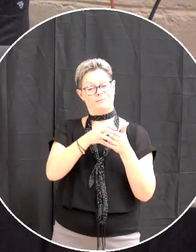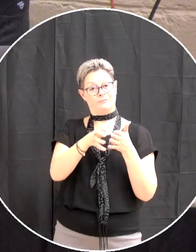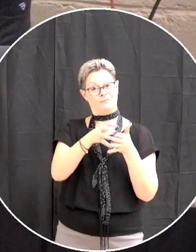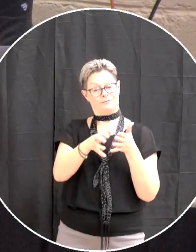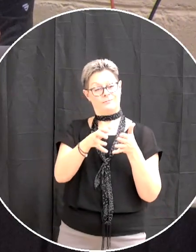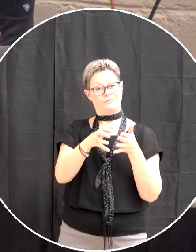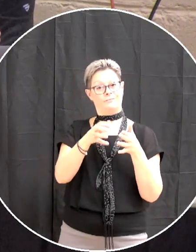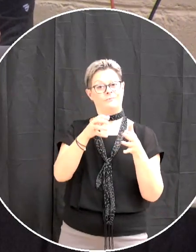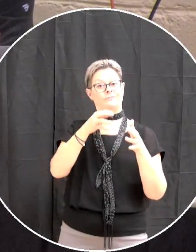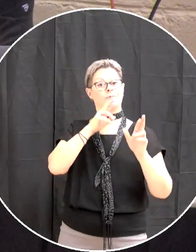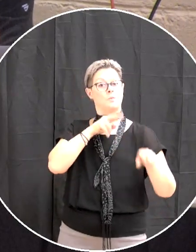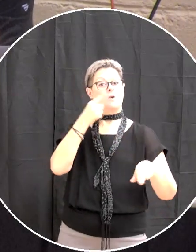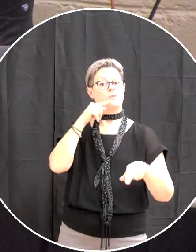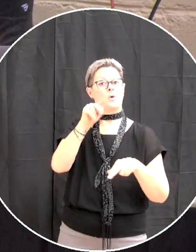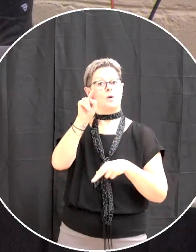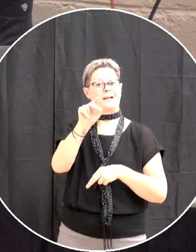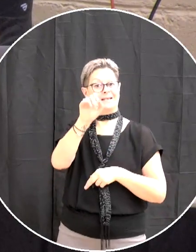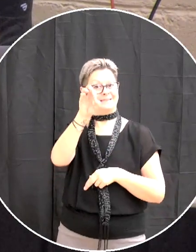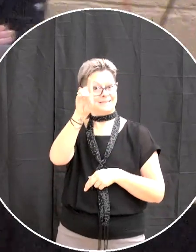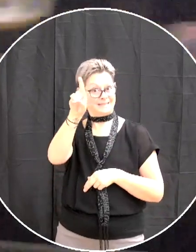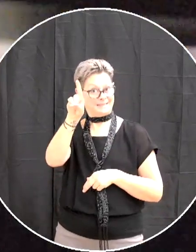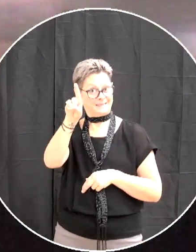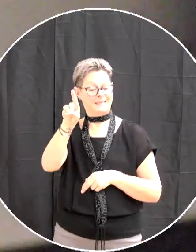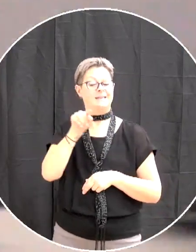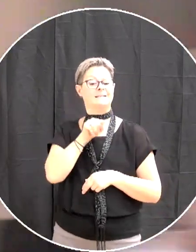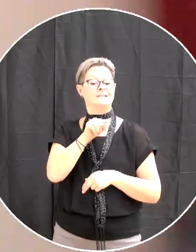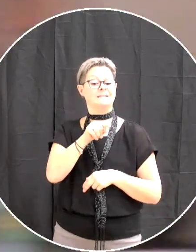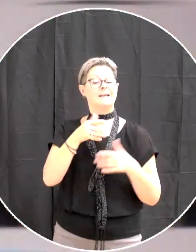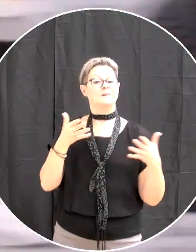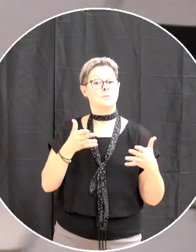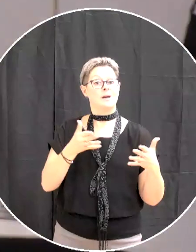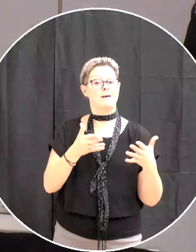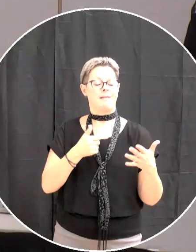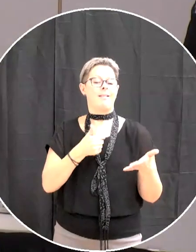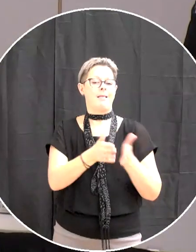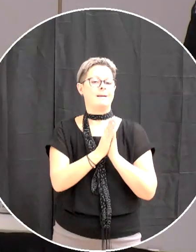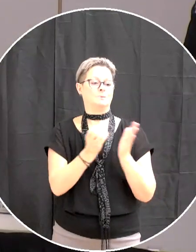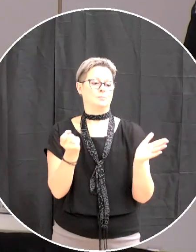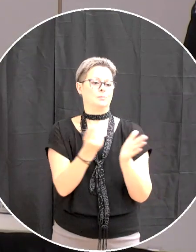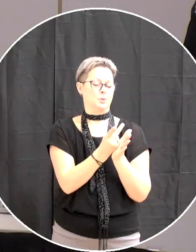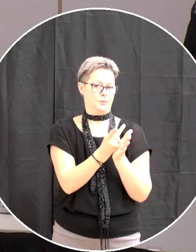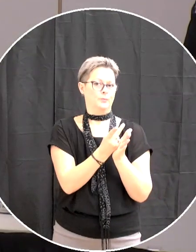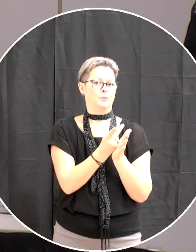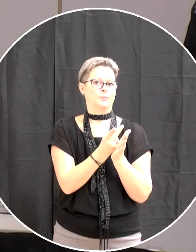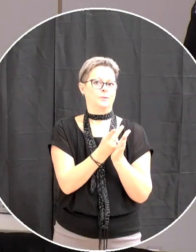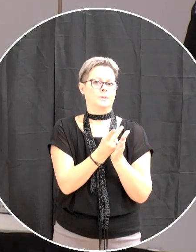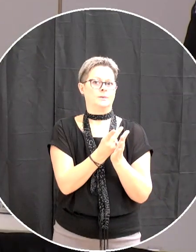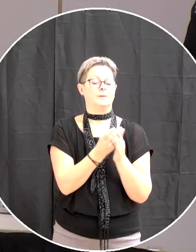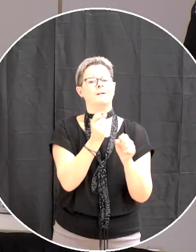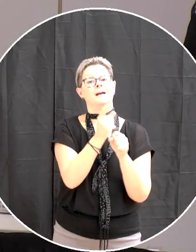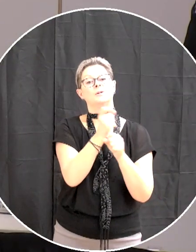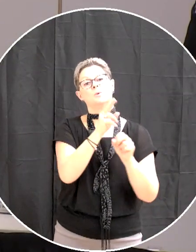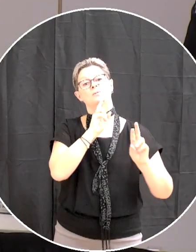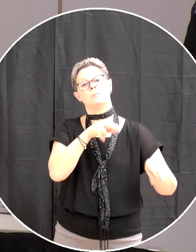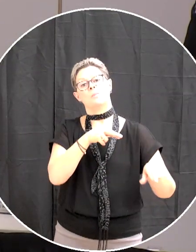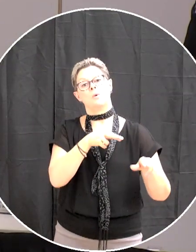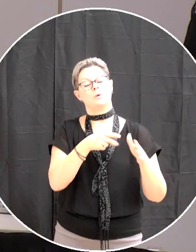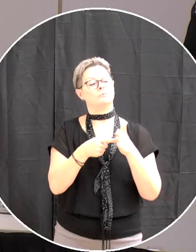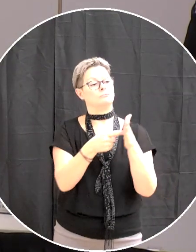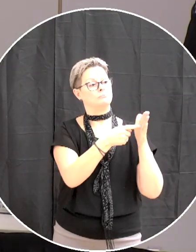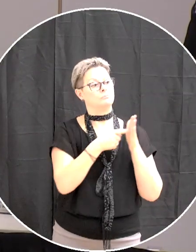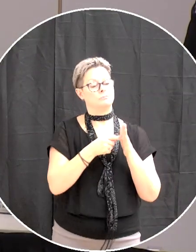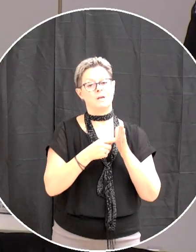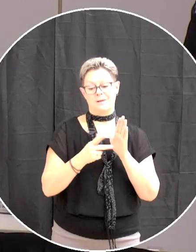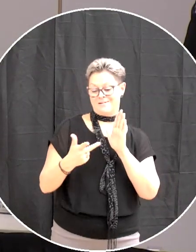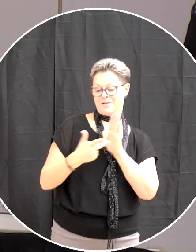and Labrador English School District is being presented today for approval in principle. The annual report represents the 3rd and final